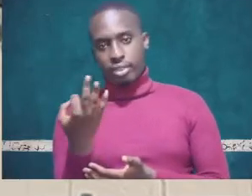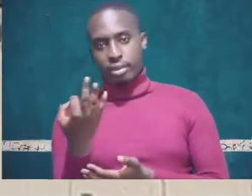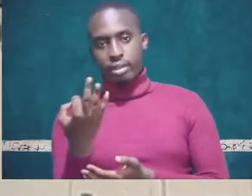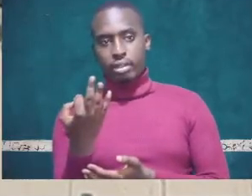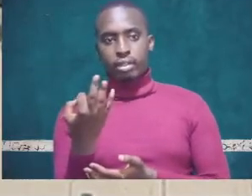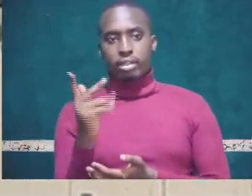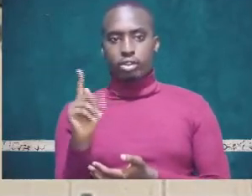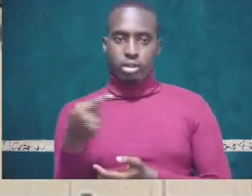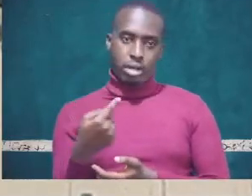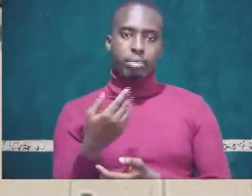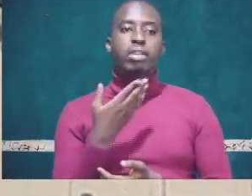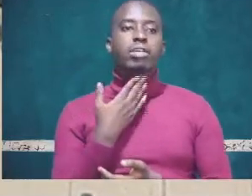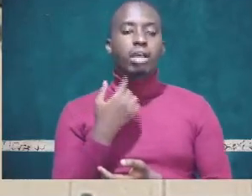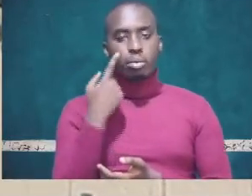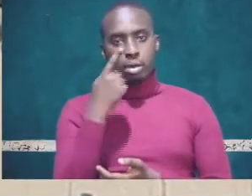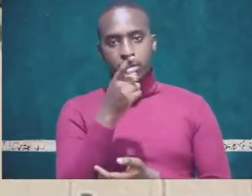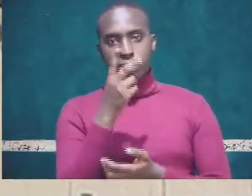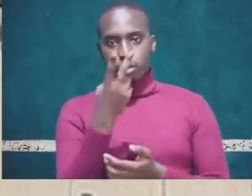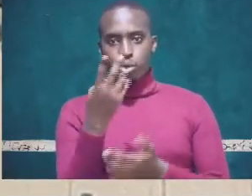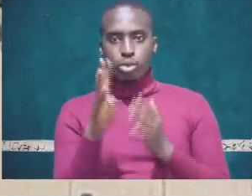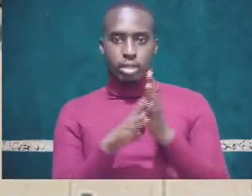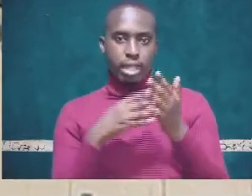3 kilograms. So I want you to analyze these two